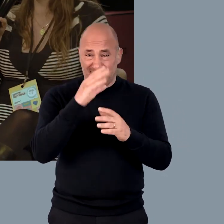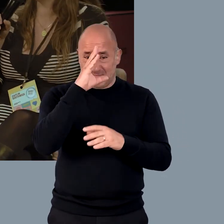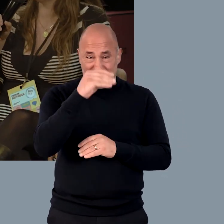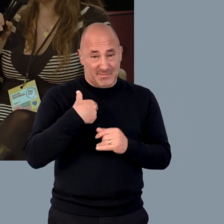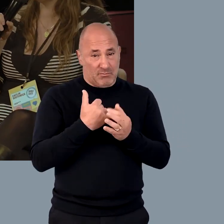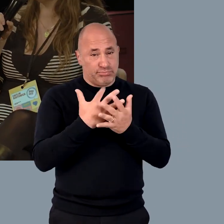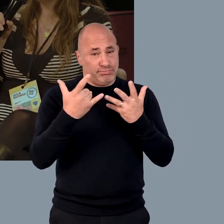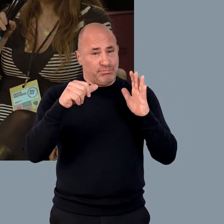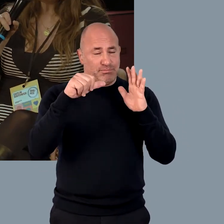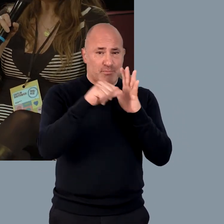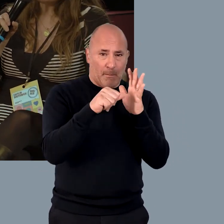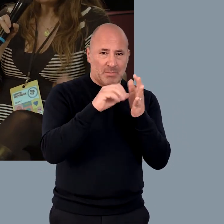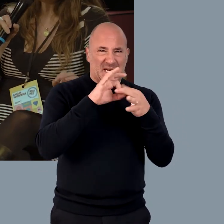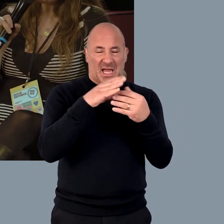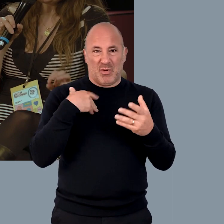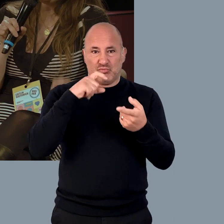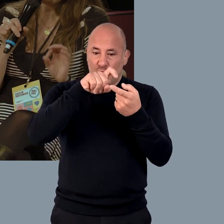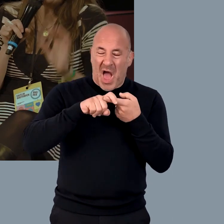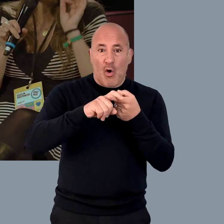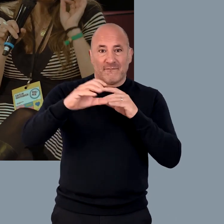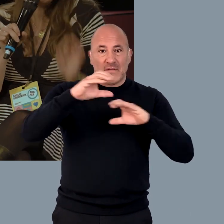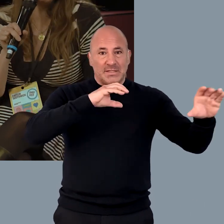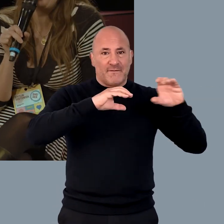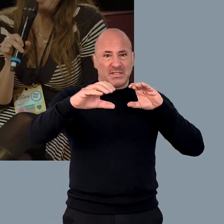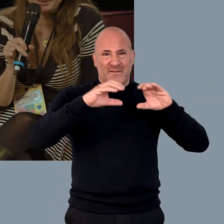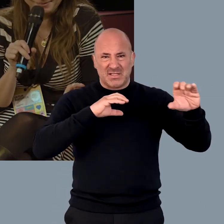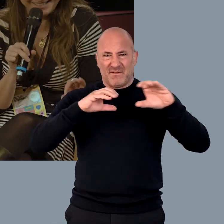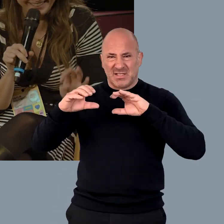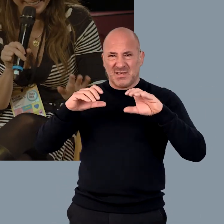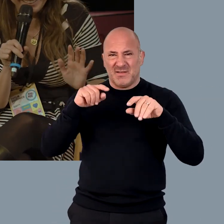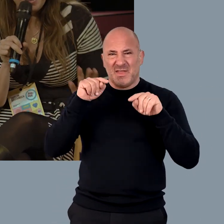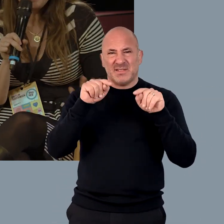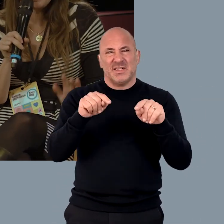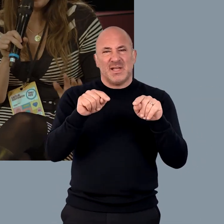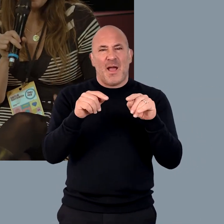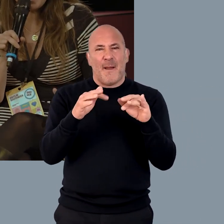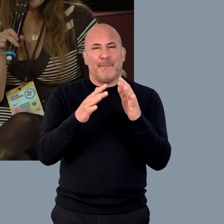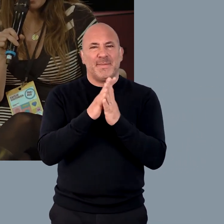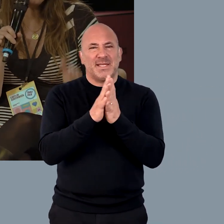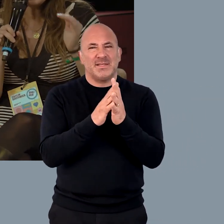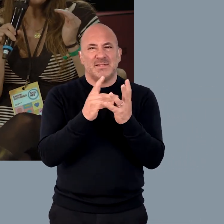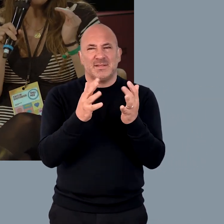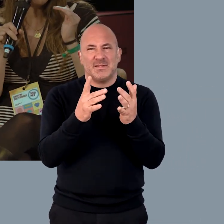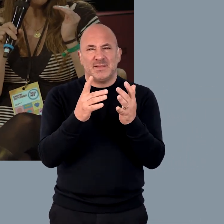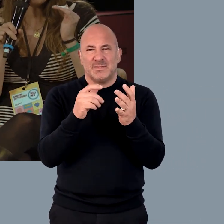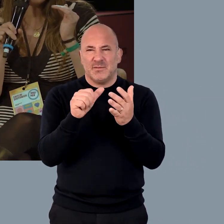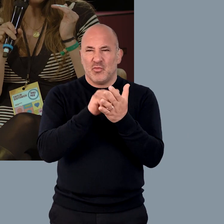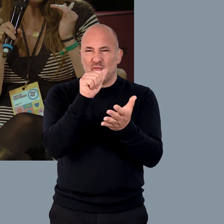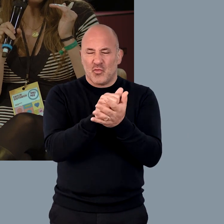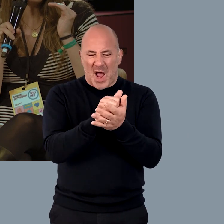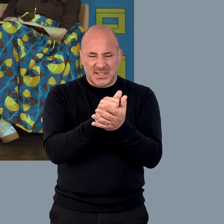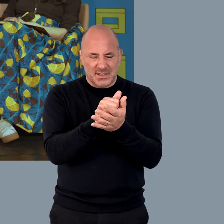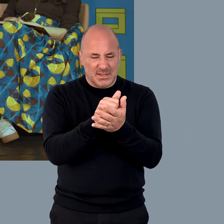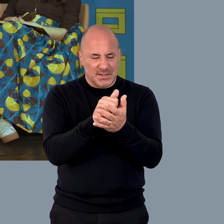not financially sustainable. And I cannot tell you, I have so many problems with the way that we